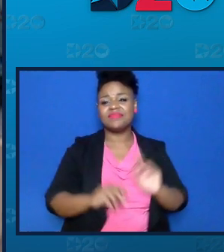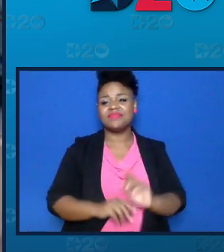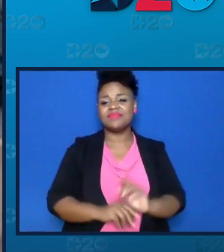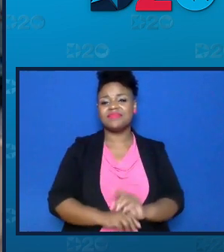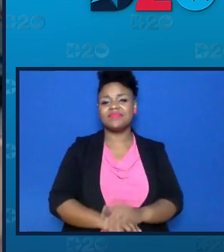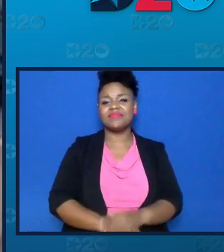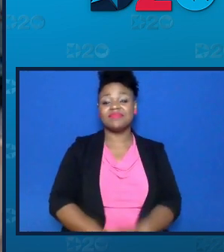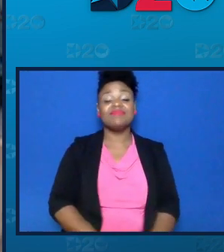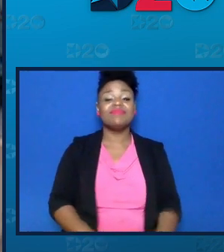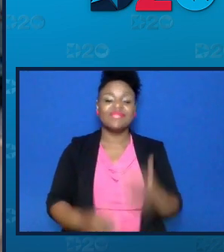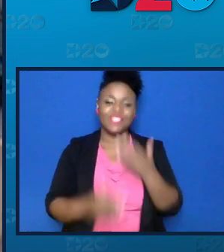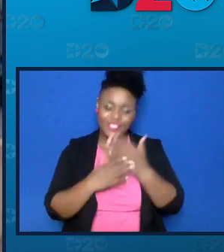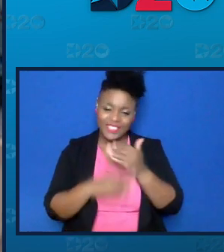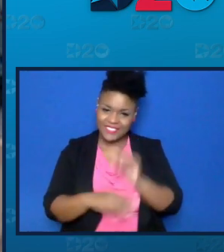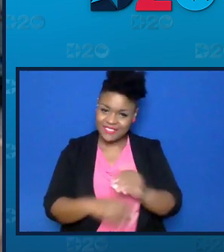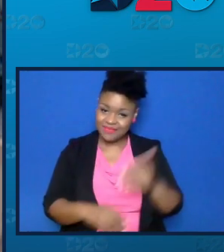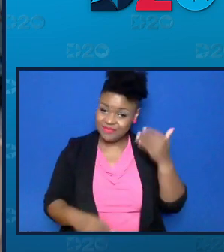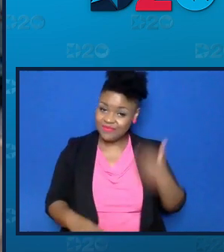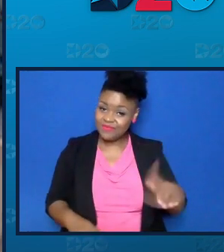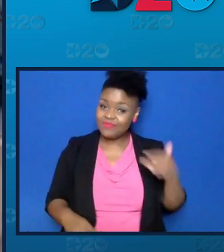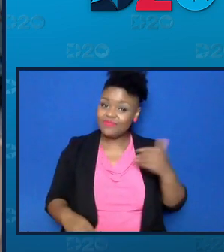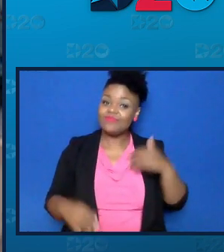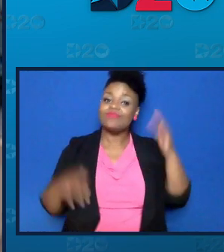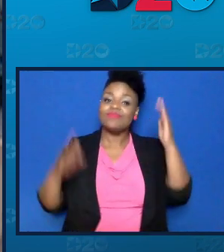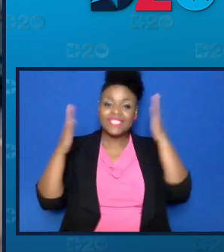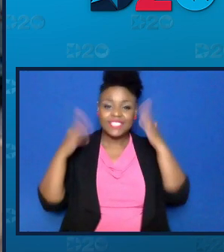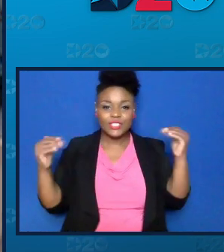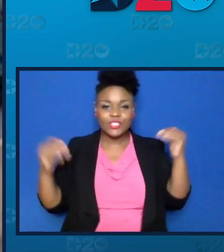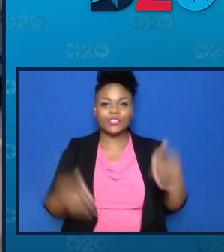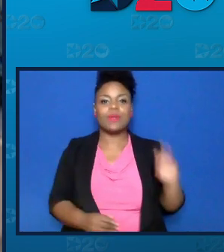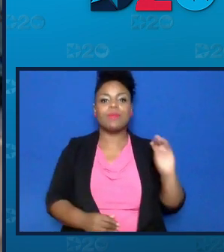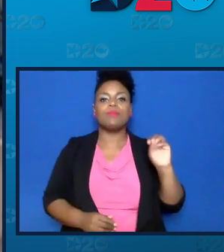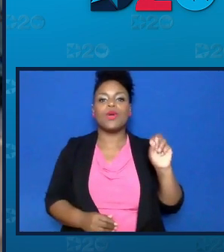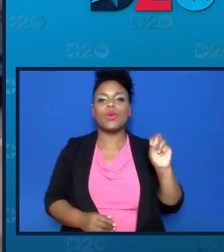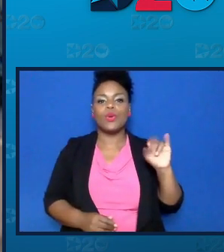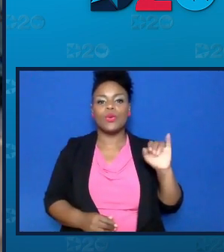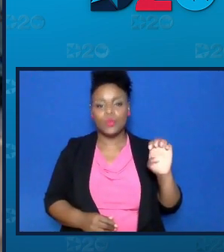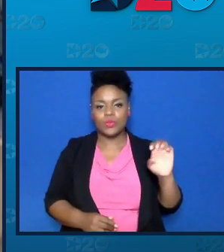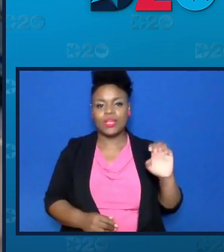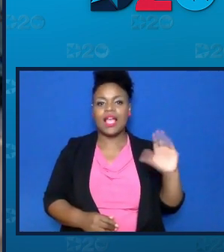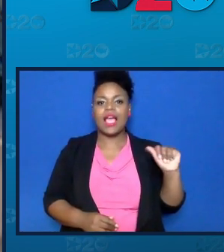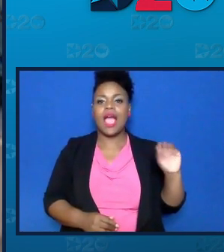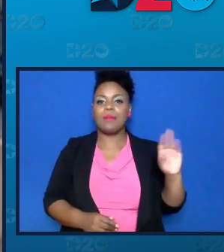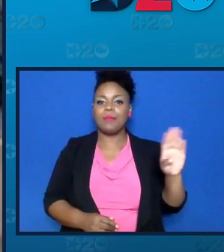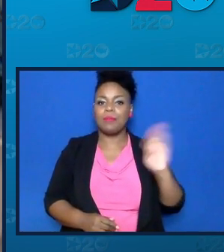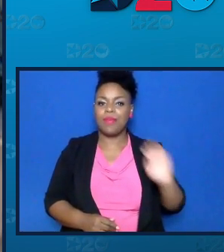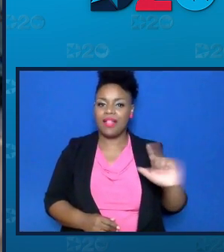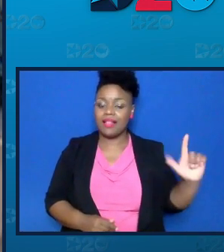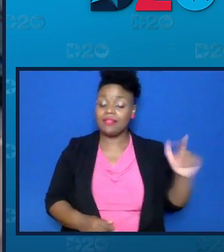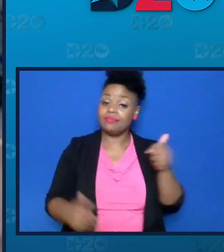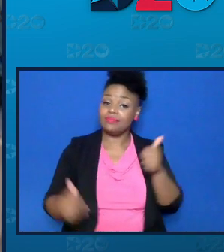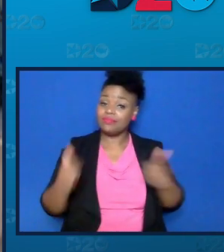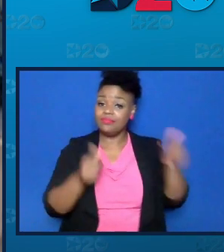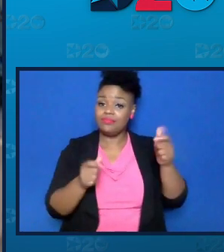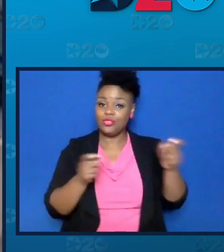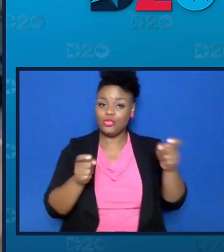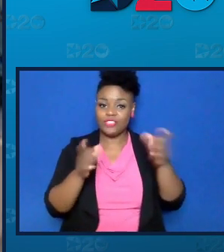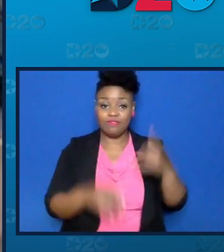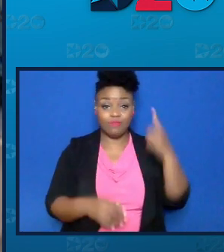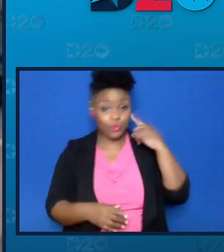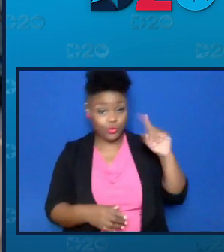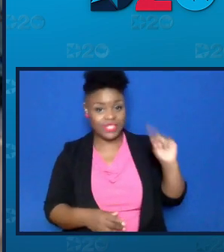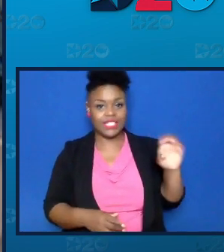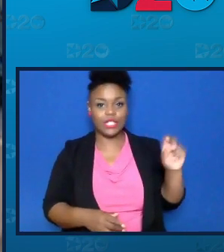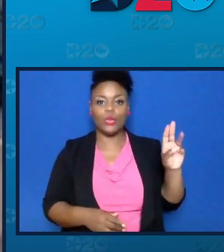Good evening. I'm Sister Simone Campbell, Executive Director of Network and leader of Nuns on the Bus. Tonight marks an